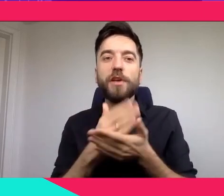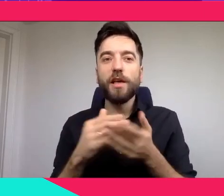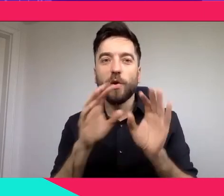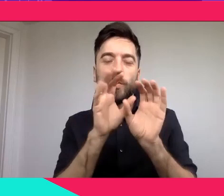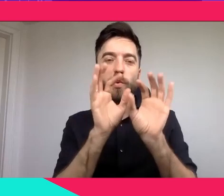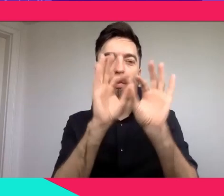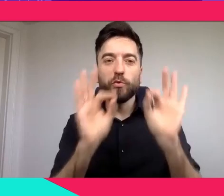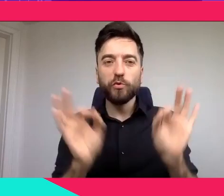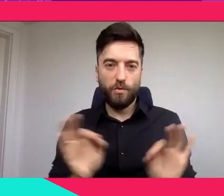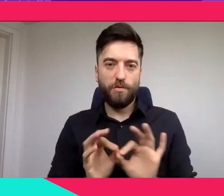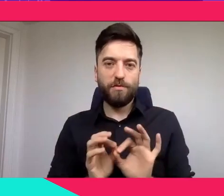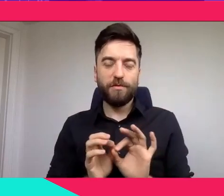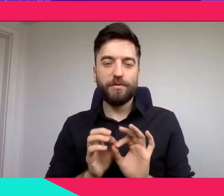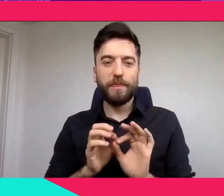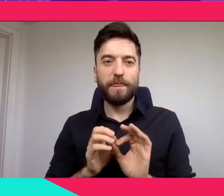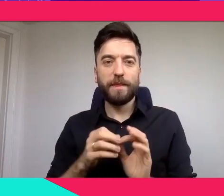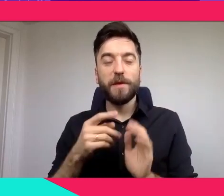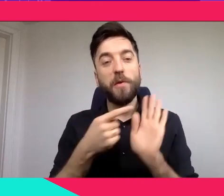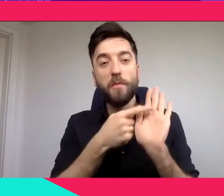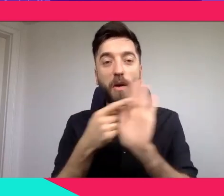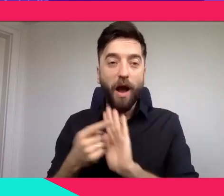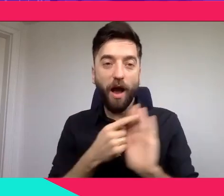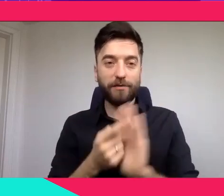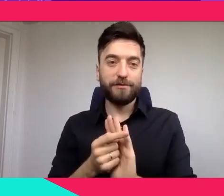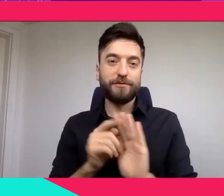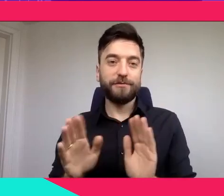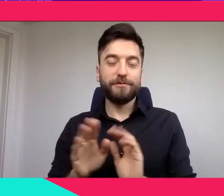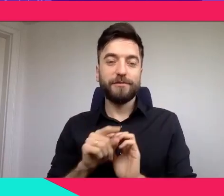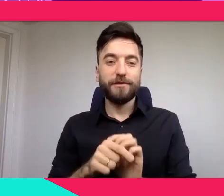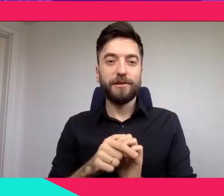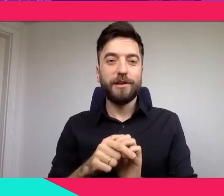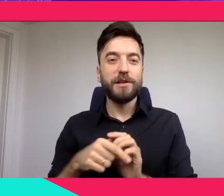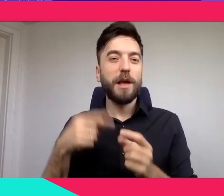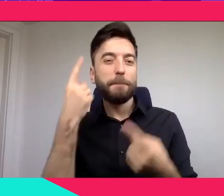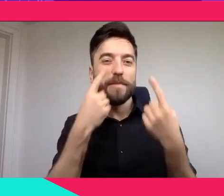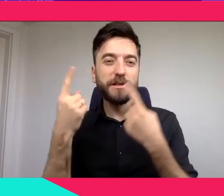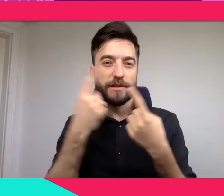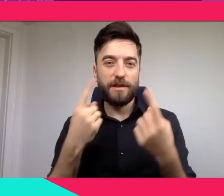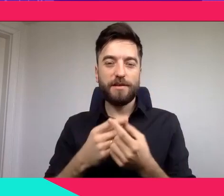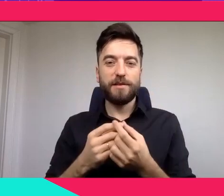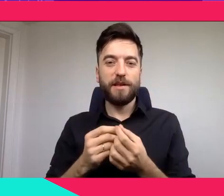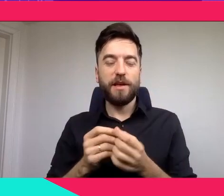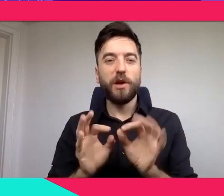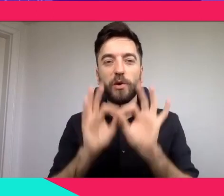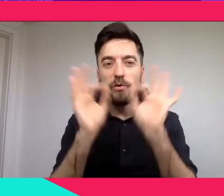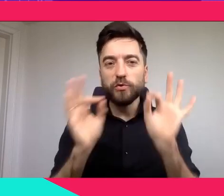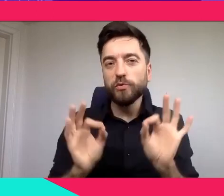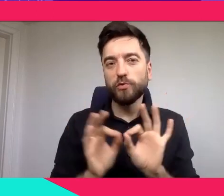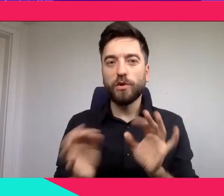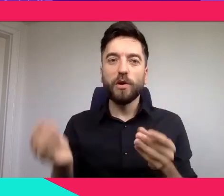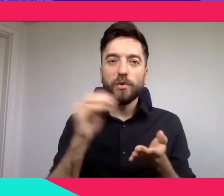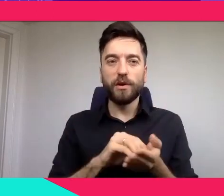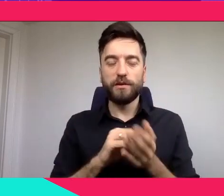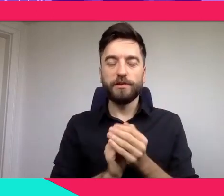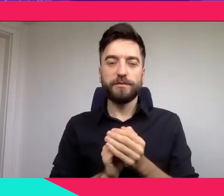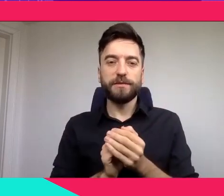And also it brought SMK through the art pilots into a meaningful dialogue with people